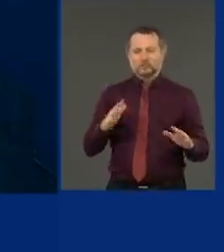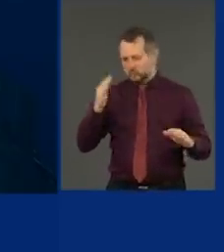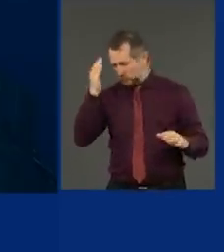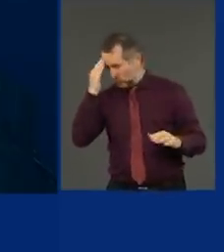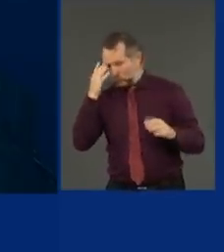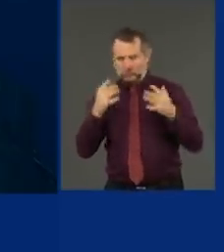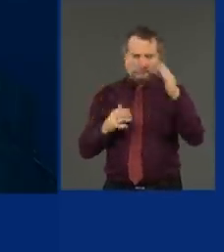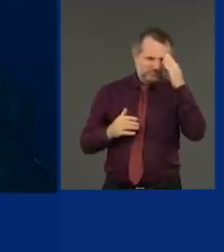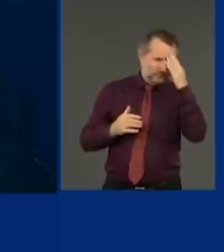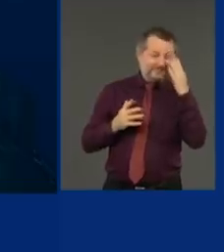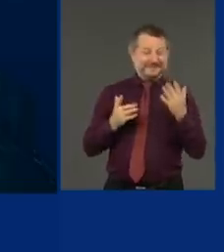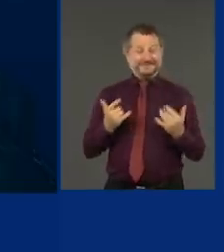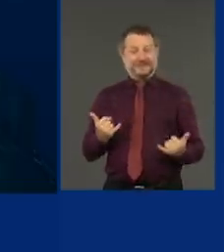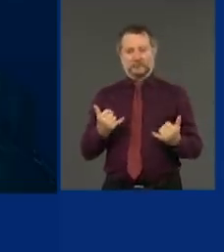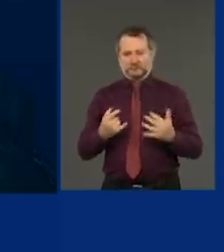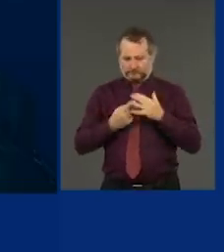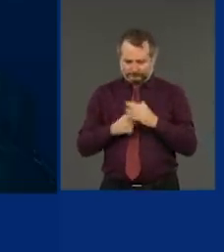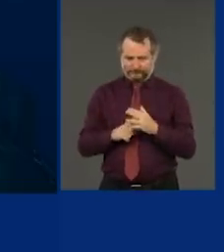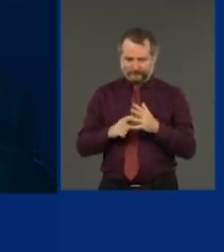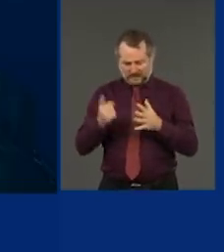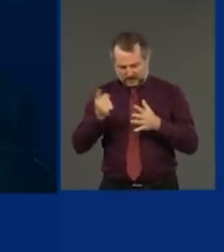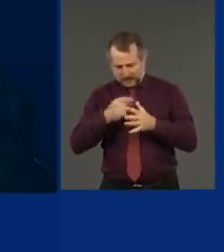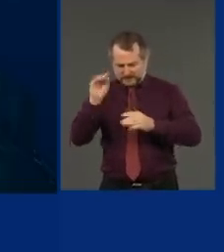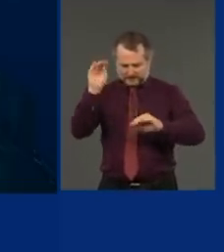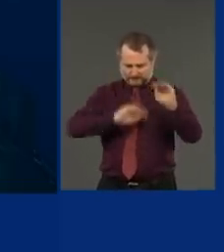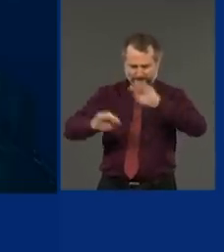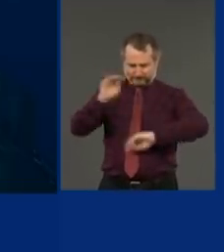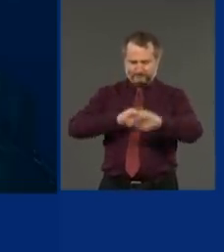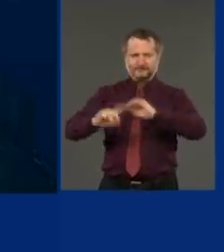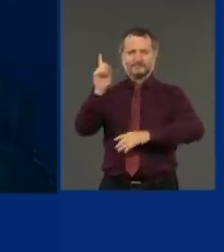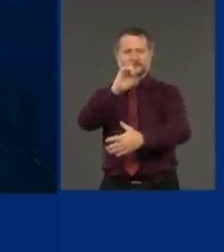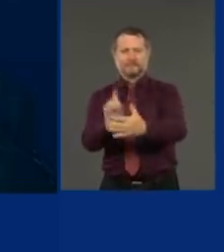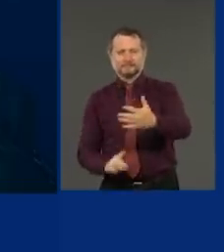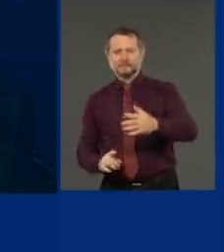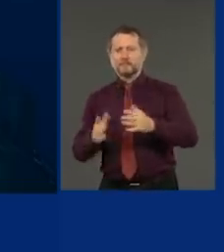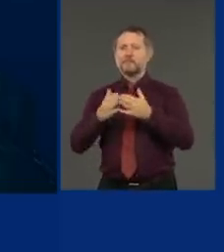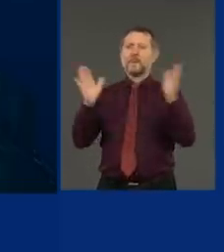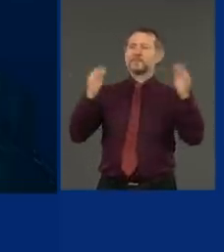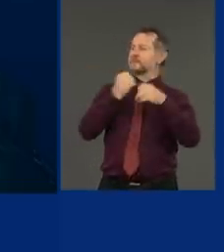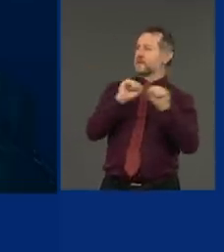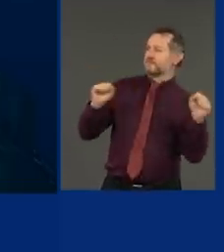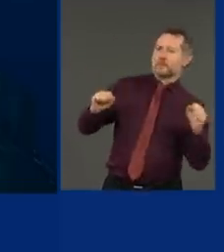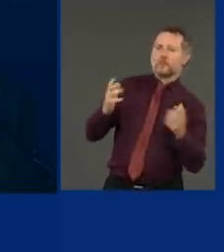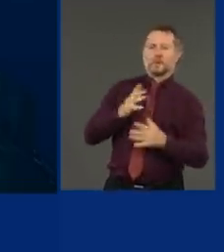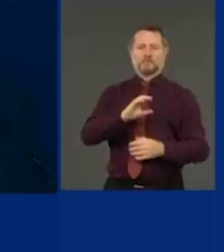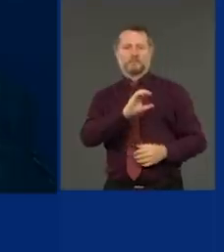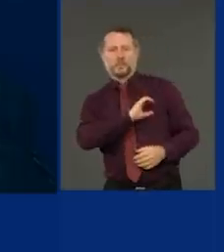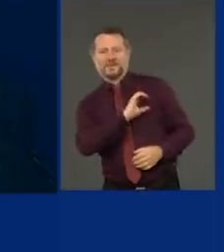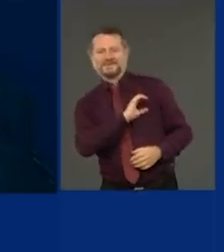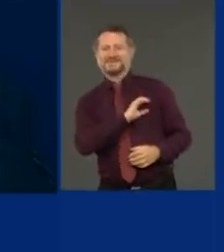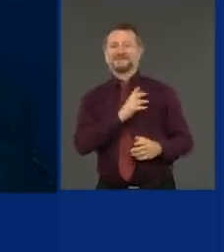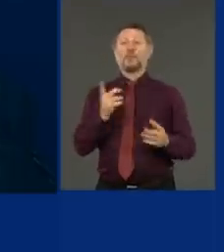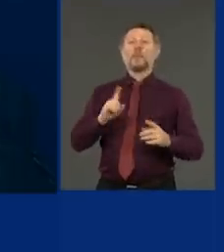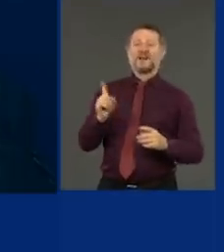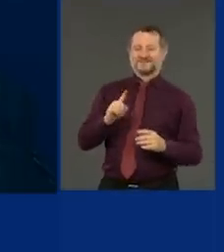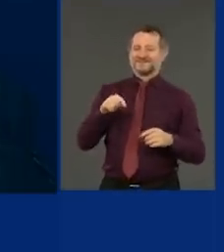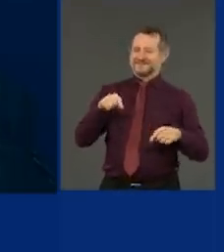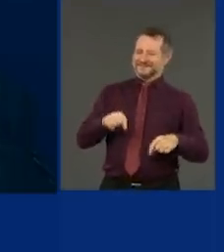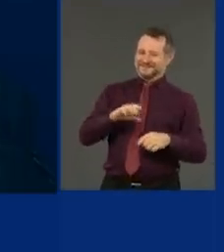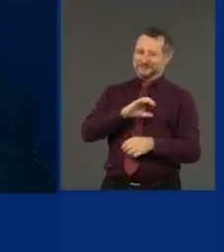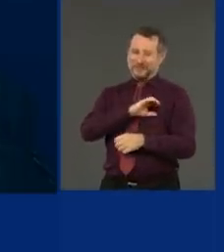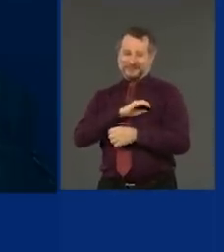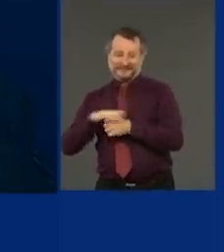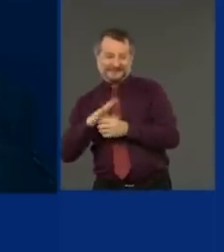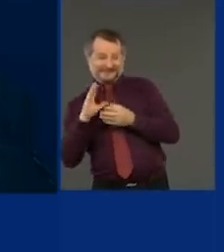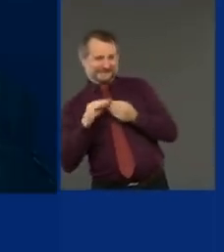Let's design a public safety function, a police department, where the police say they